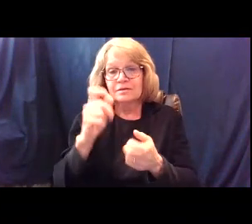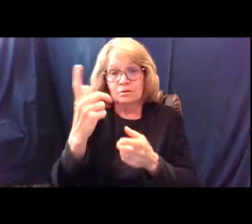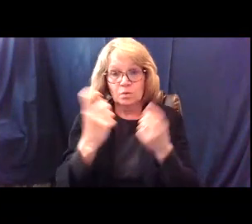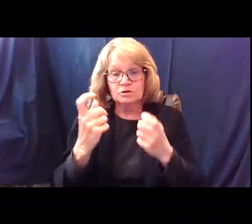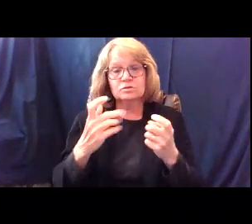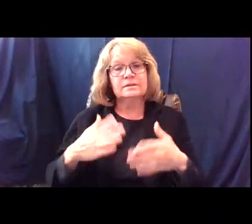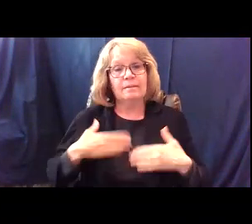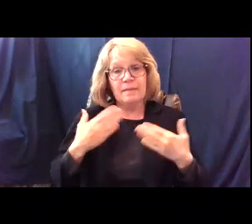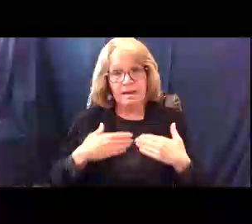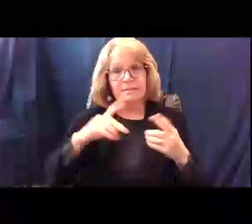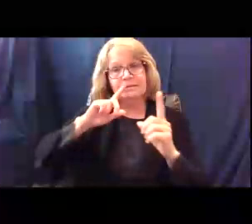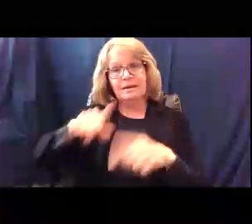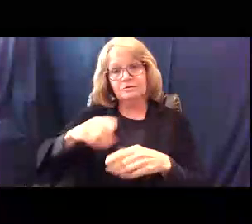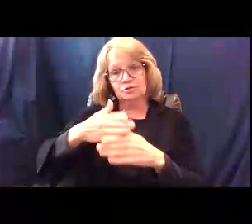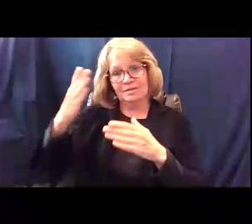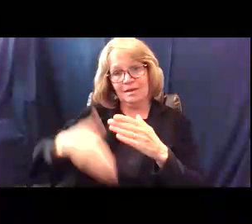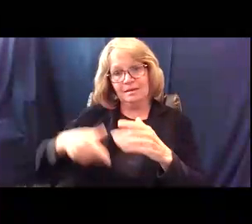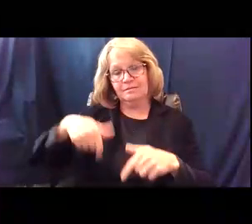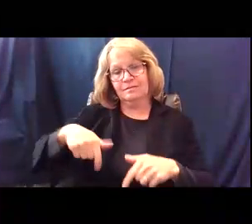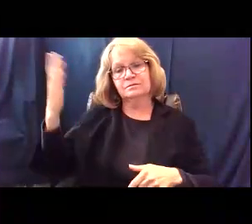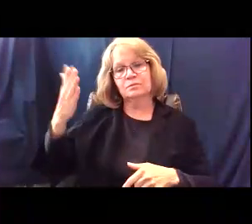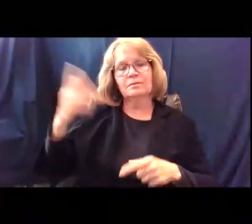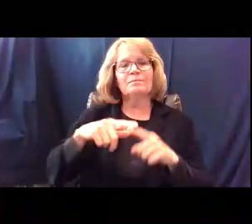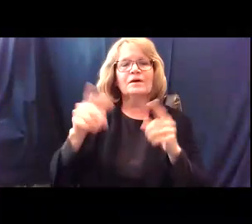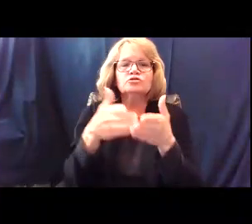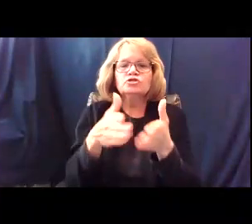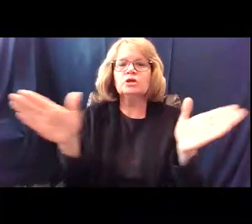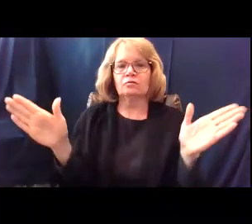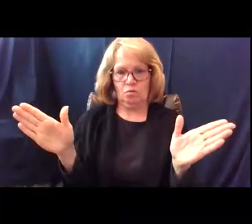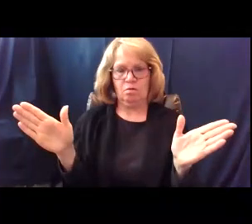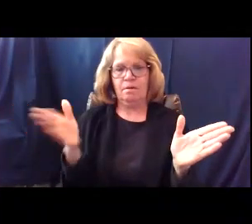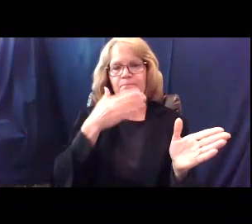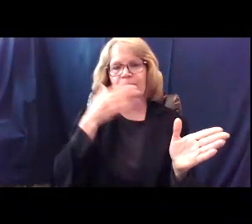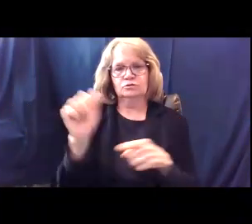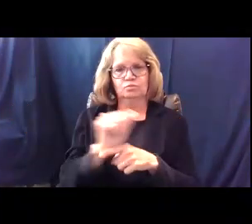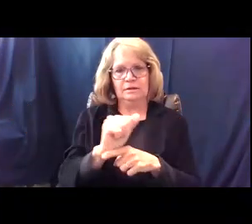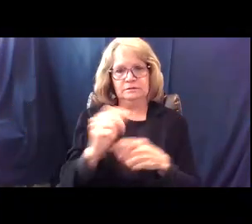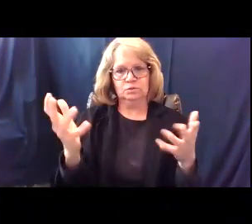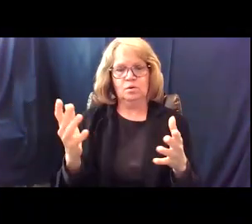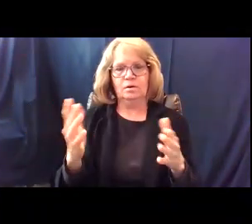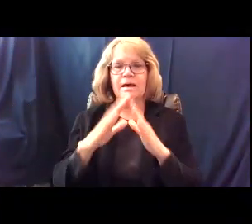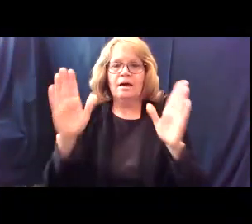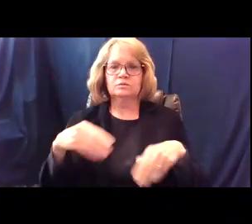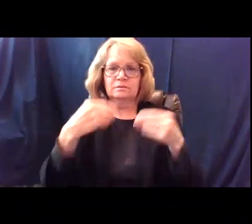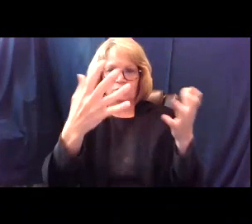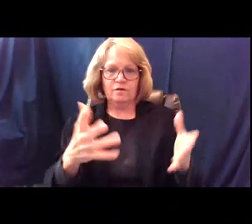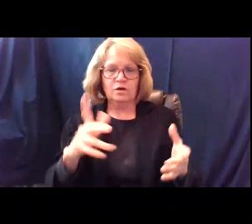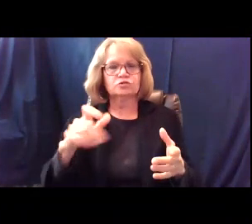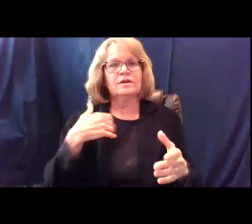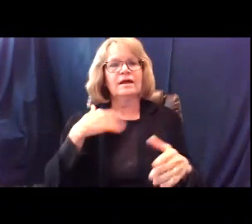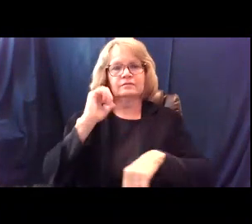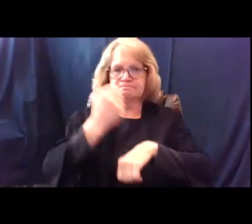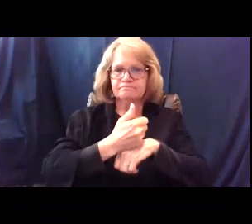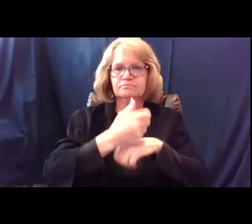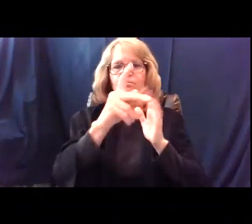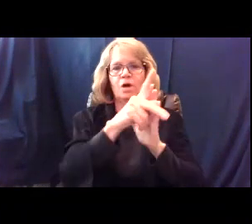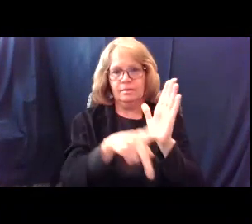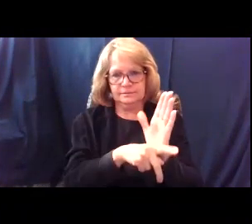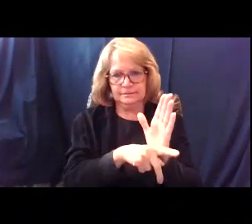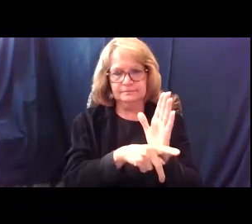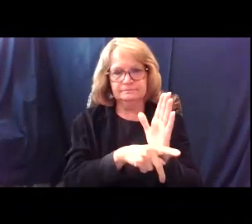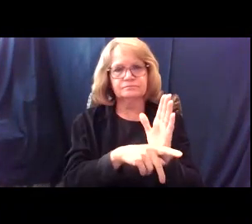of the presentation. But in general, for best practices, a housing provider should have an established policy that all of